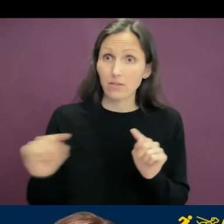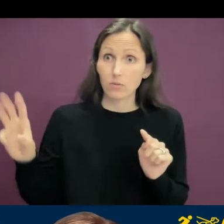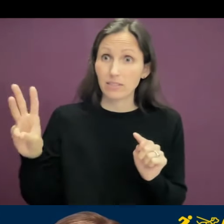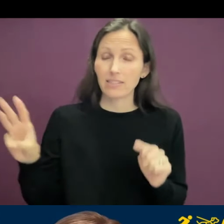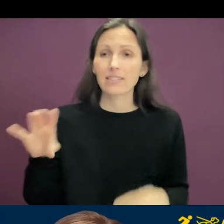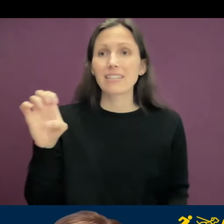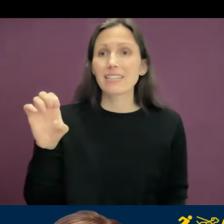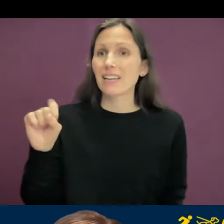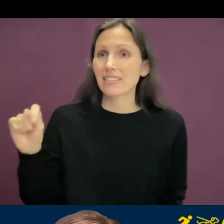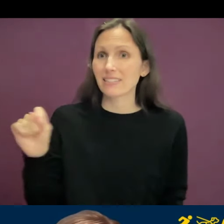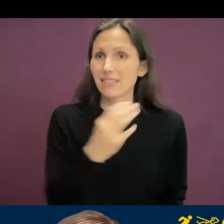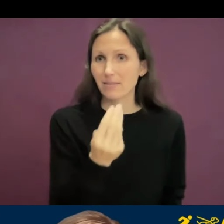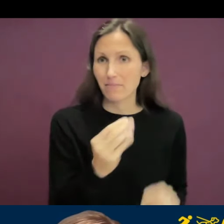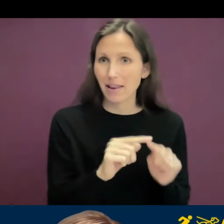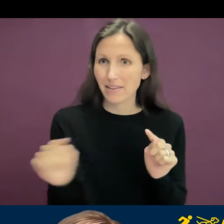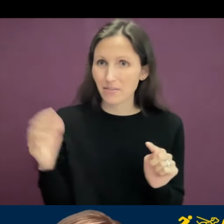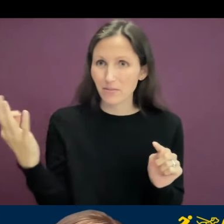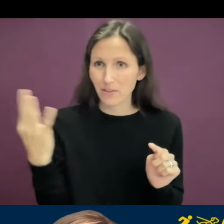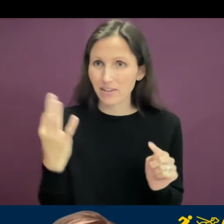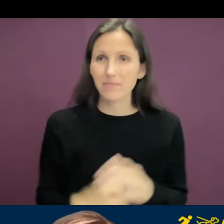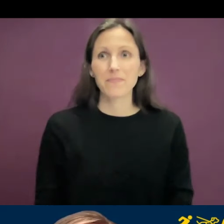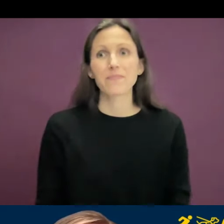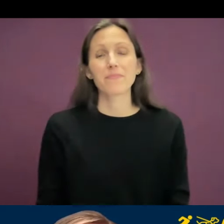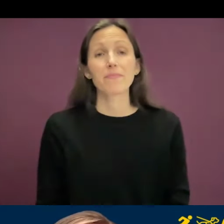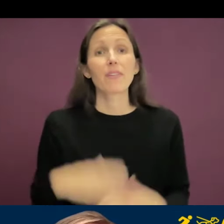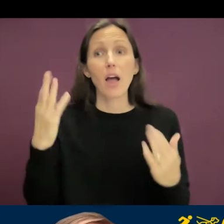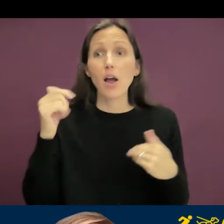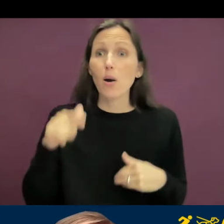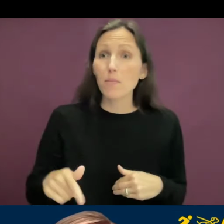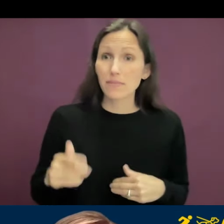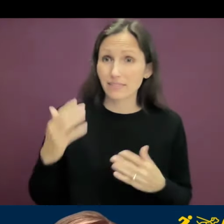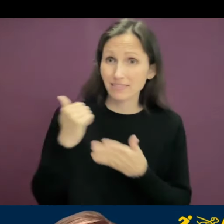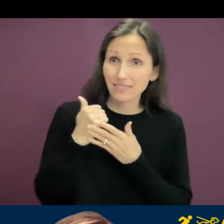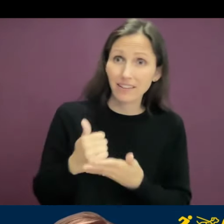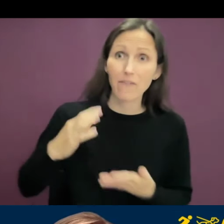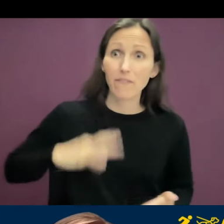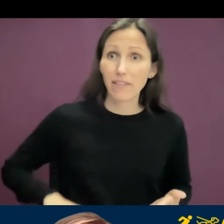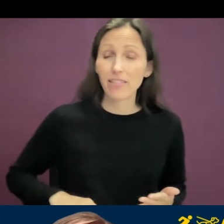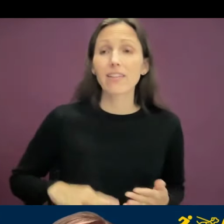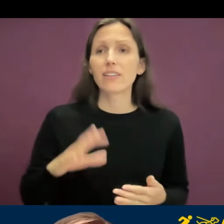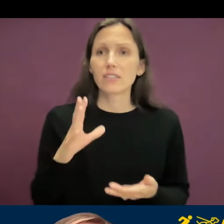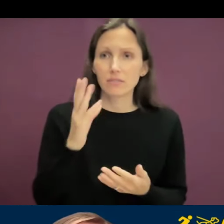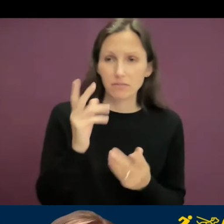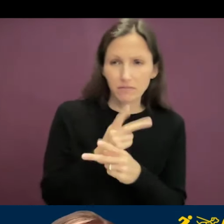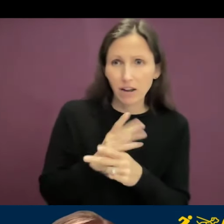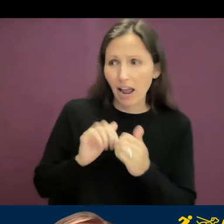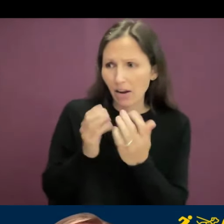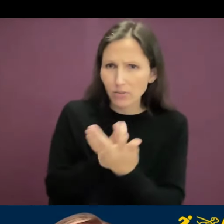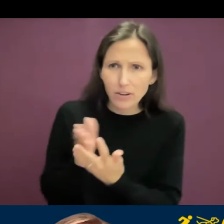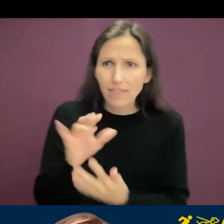Time, Monday through Friday. I hope that that was helpful in giving a starting point on navigating Jan, as it